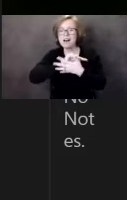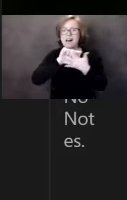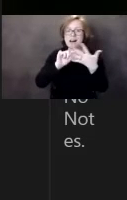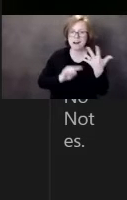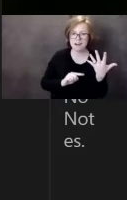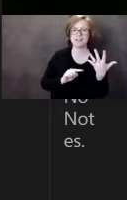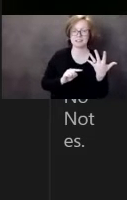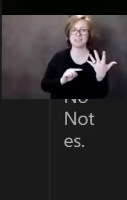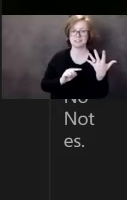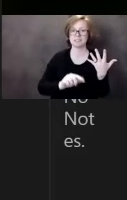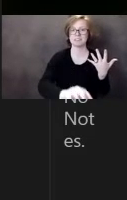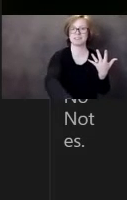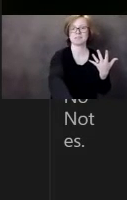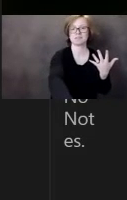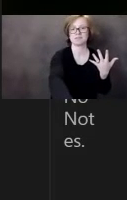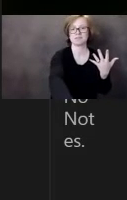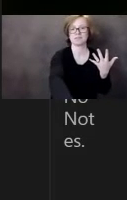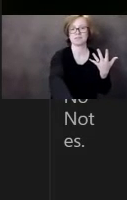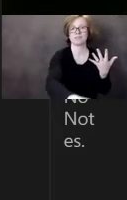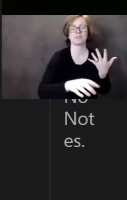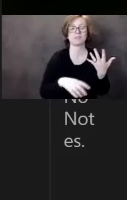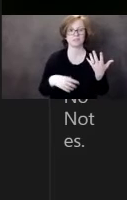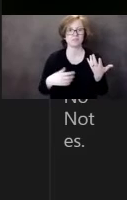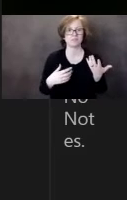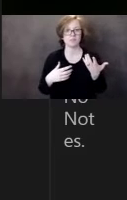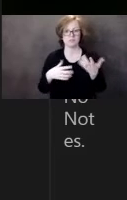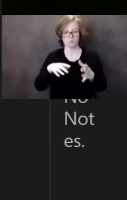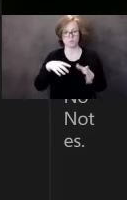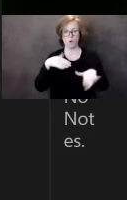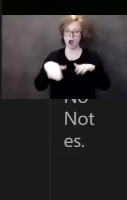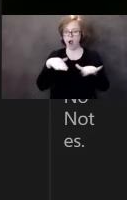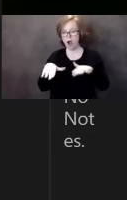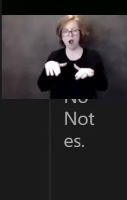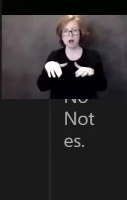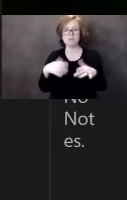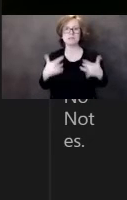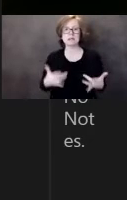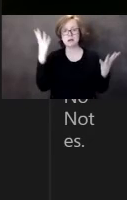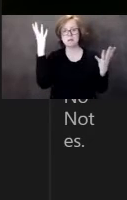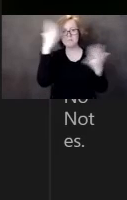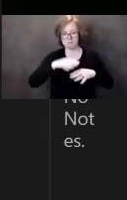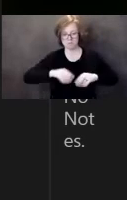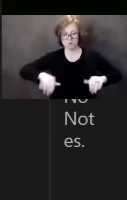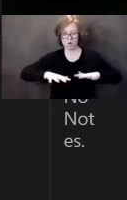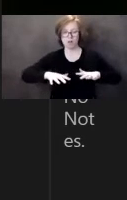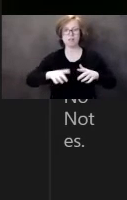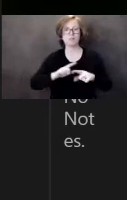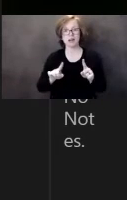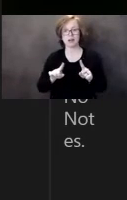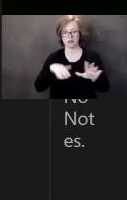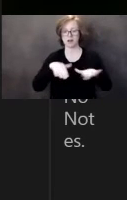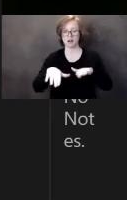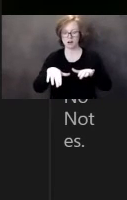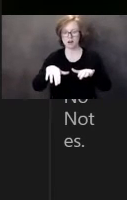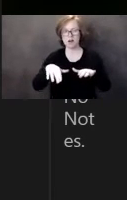community, then what happens beneath your feet is really important also. That's not going to be the focus here, but think about all those